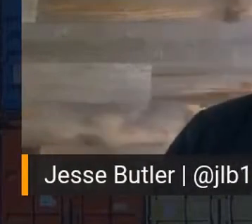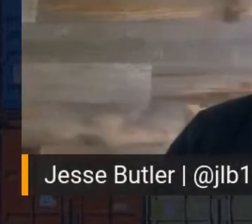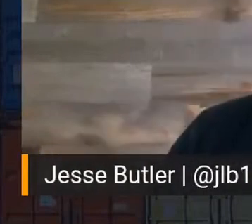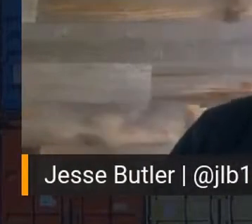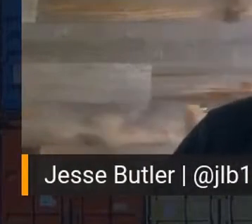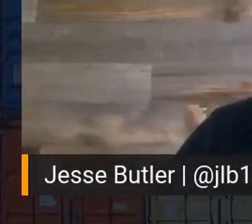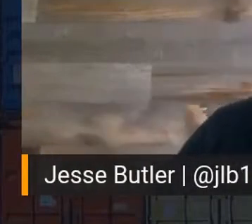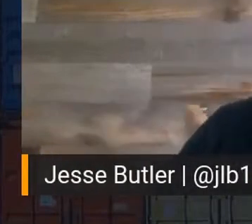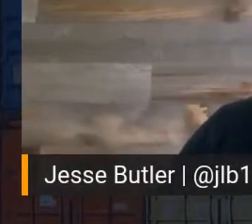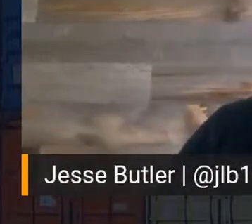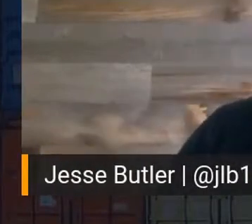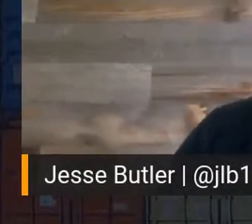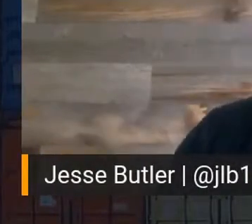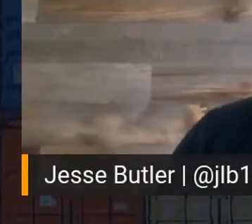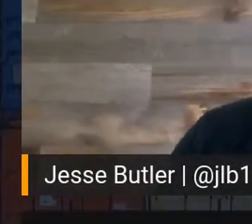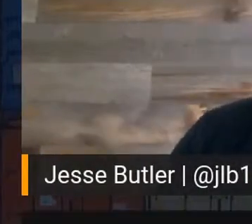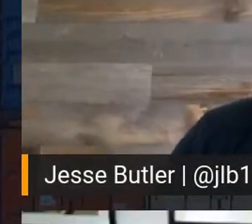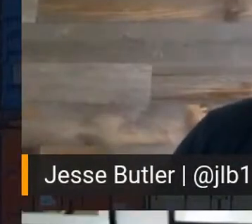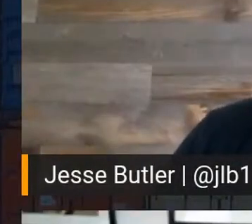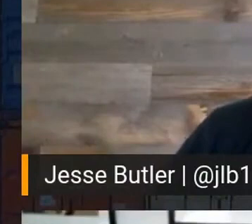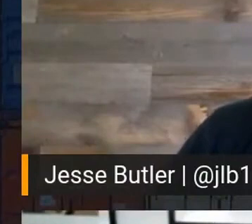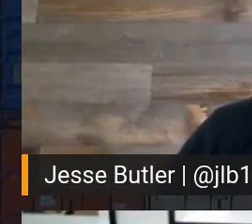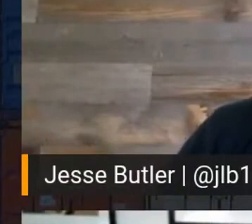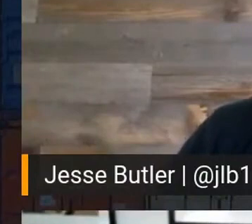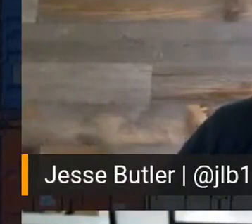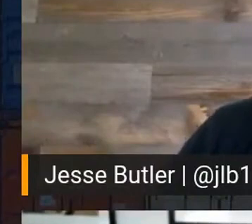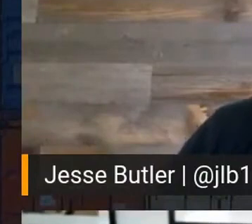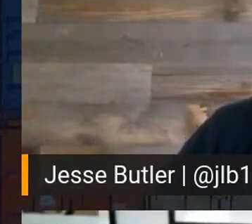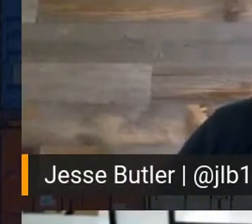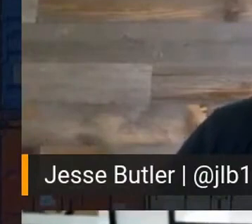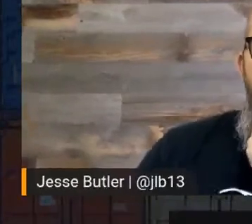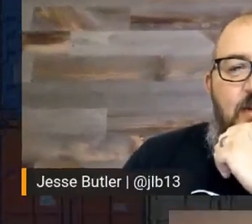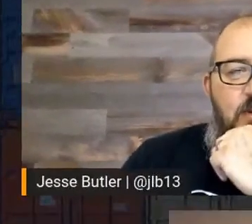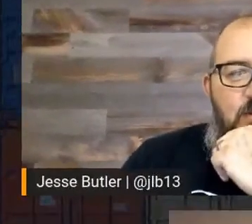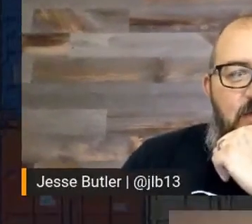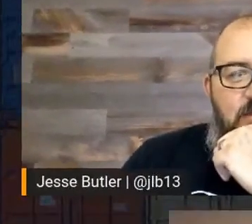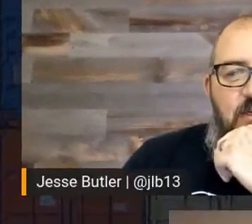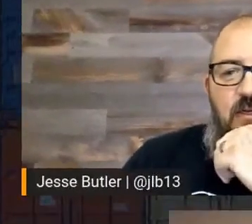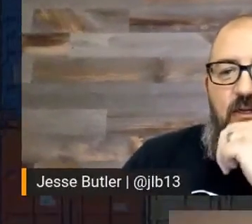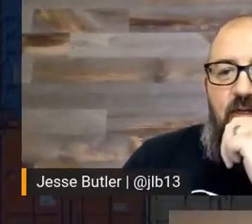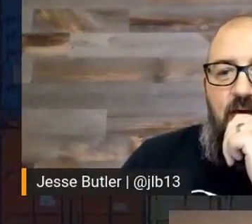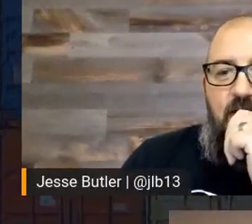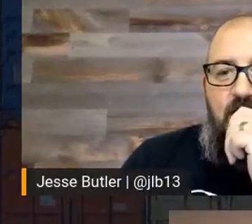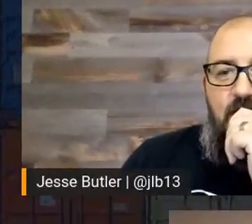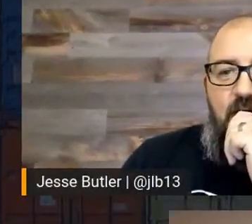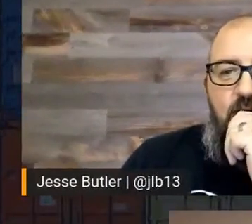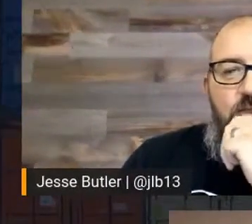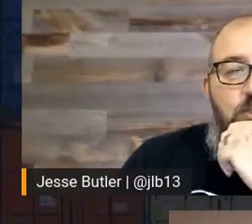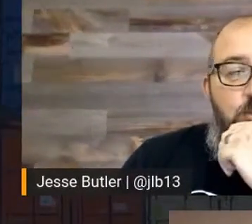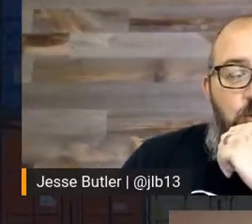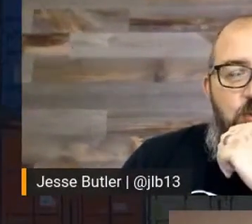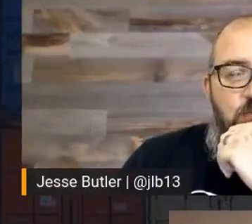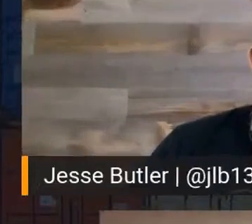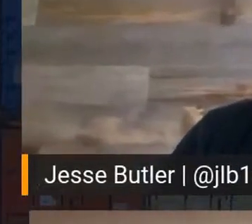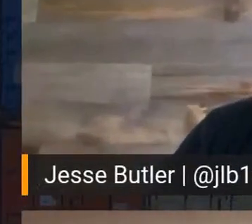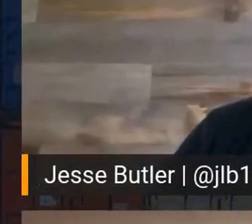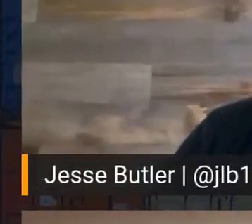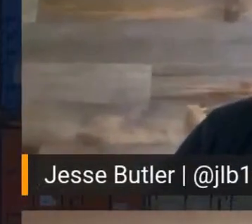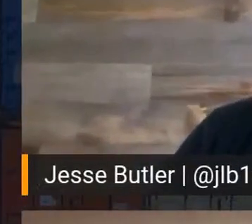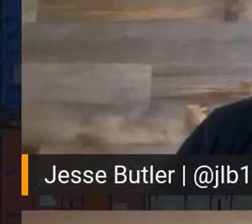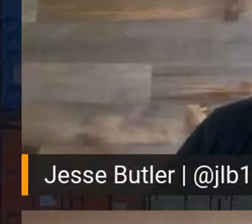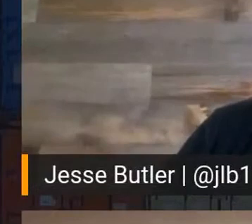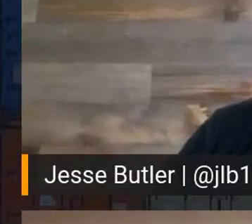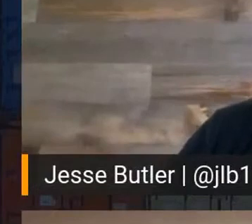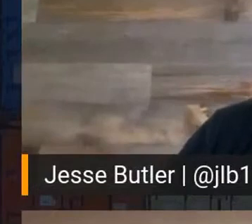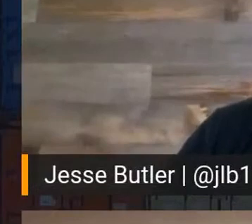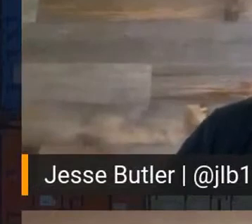in Amin and Jay to talk about ACK, or the AWS Controllers for Kubernetes